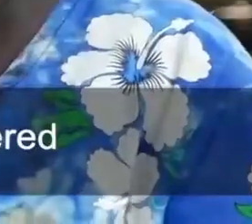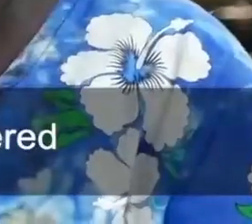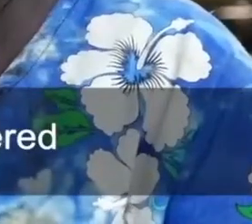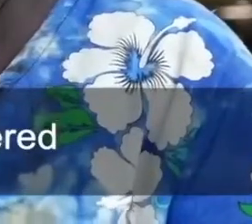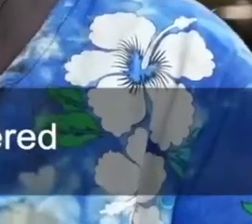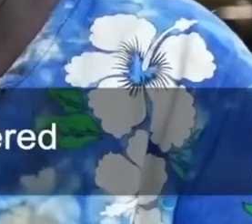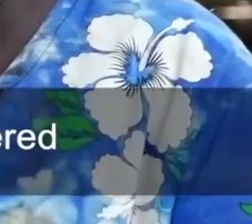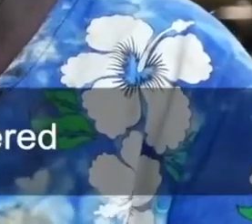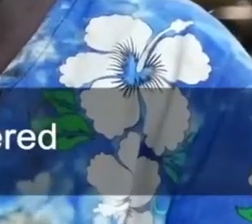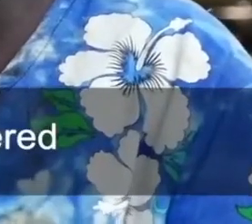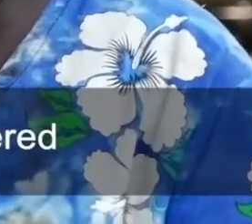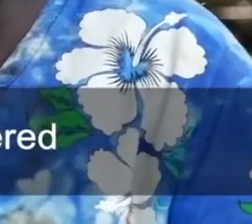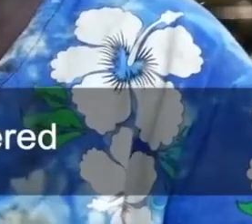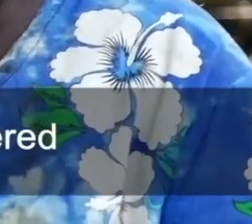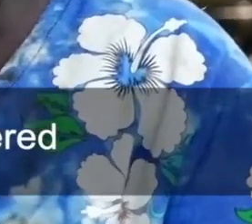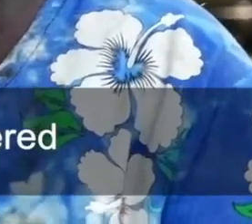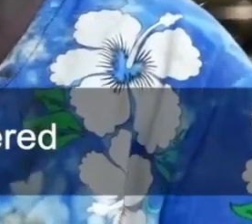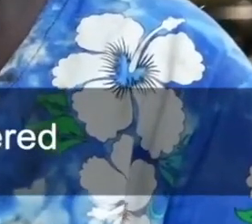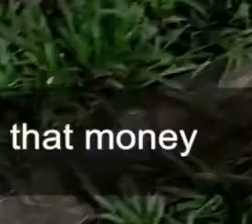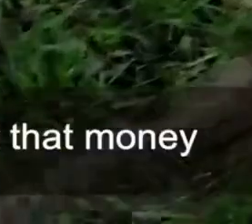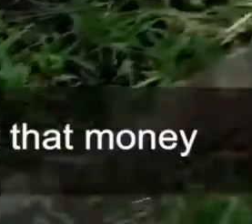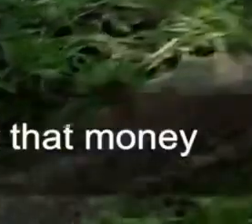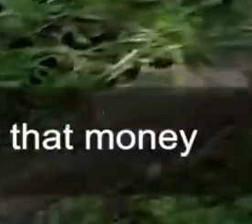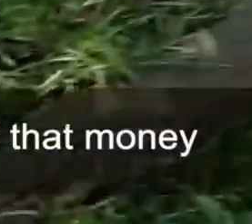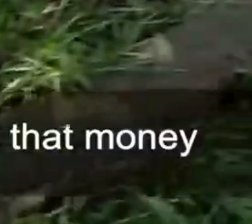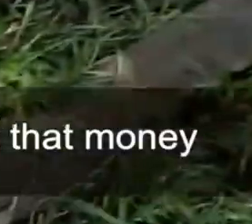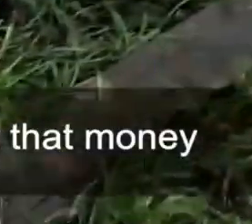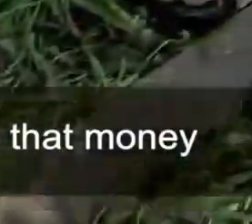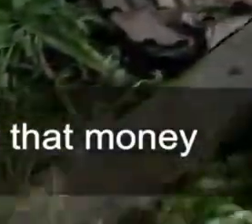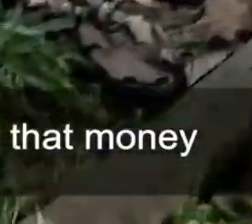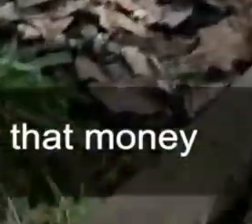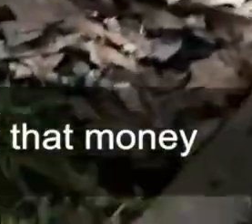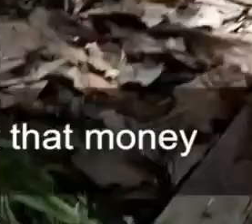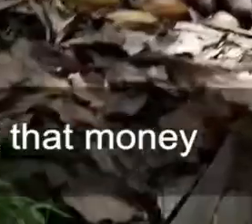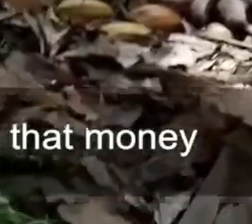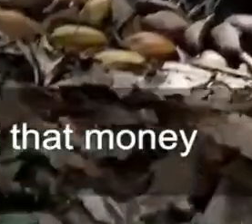like to see more women to be empowered. Yeah? When we get our